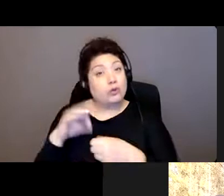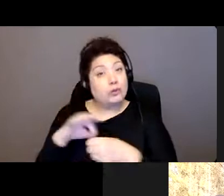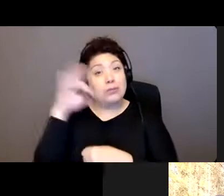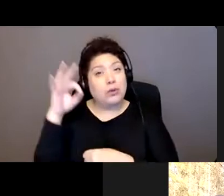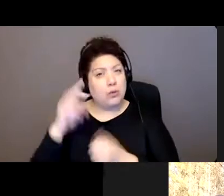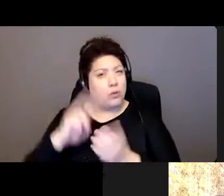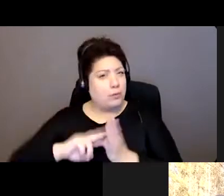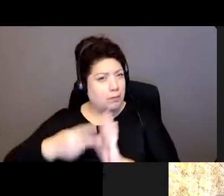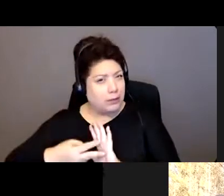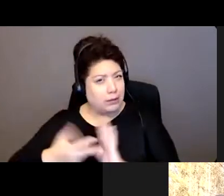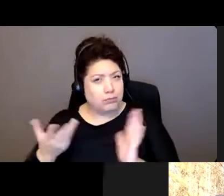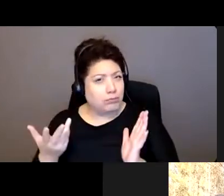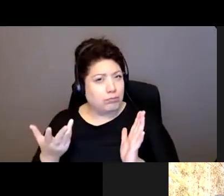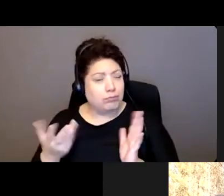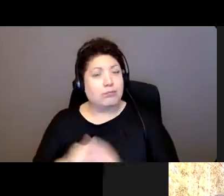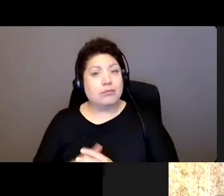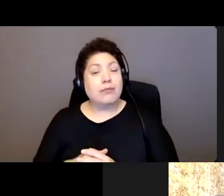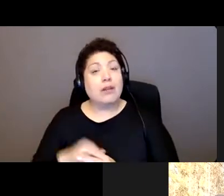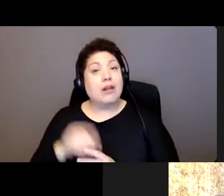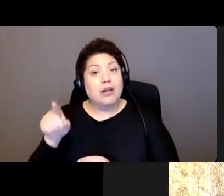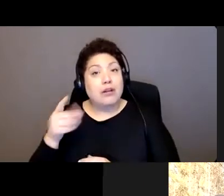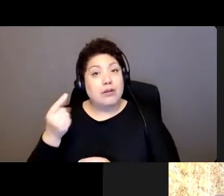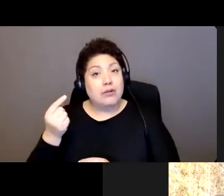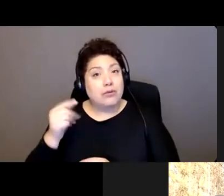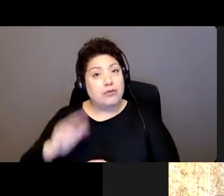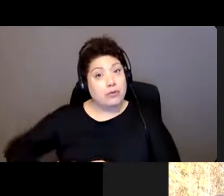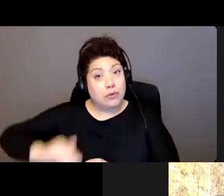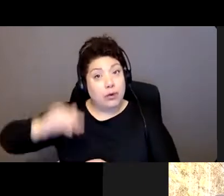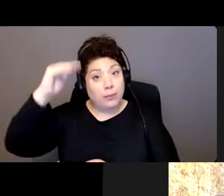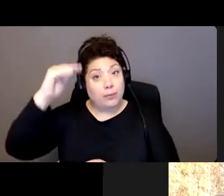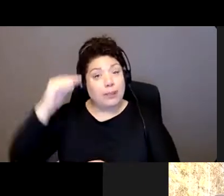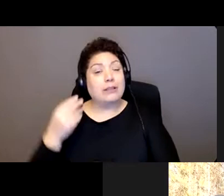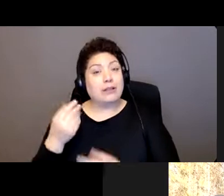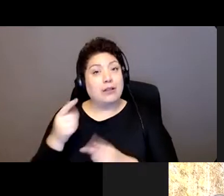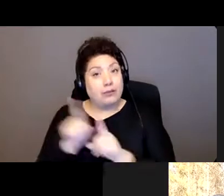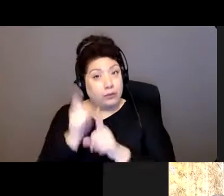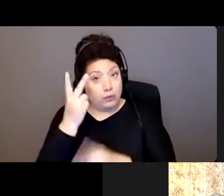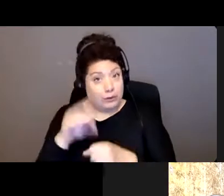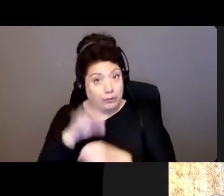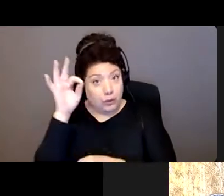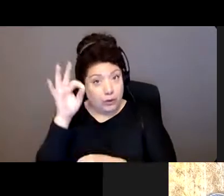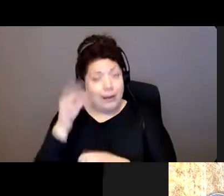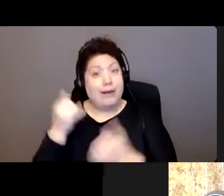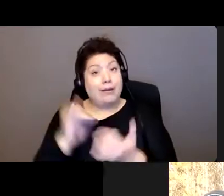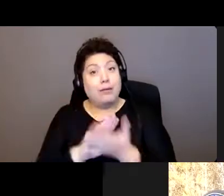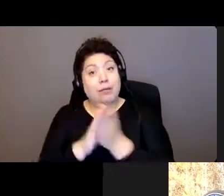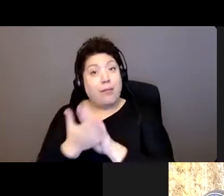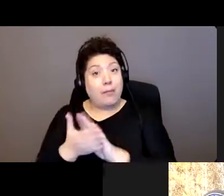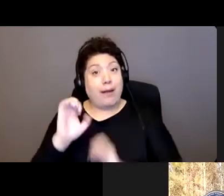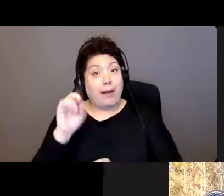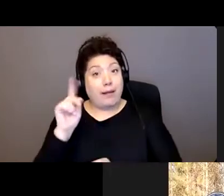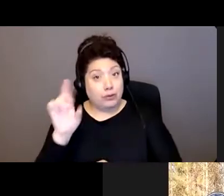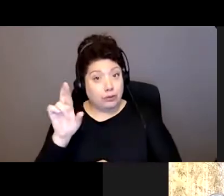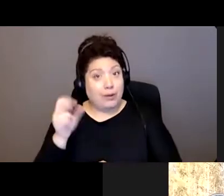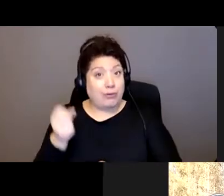You know, what does it feel like to grow up two-spirited, and in particular as an elder? So Ashley,